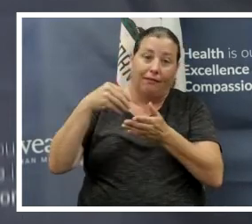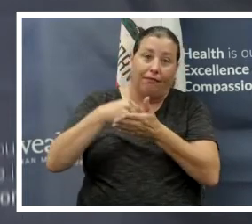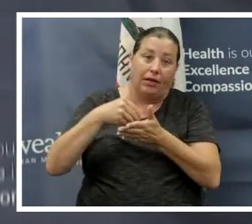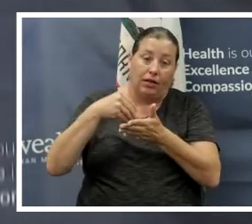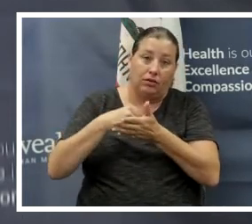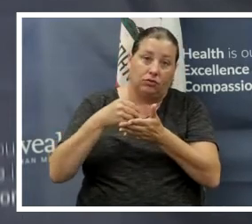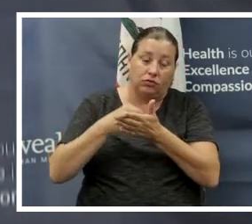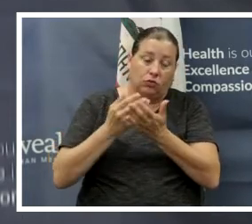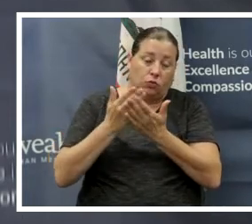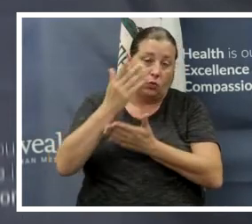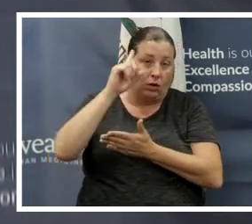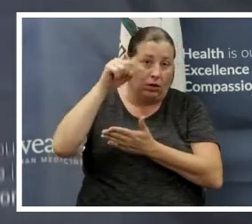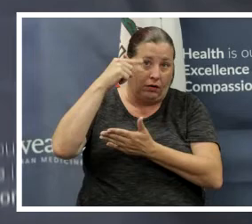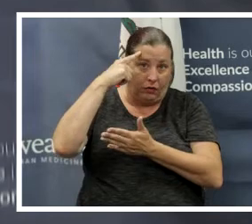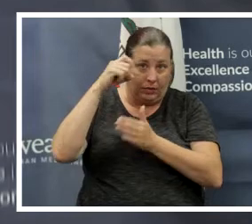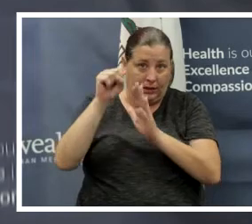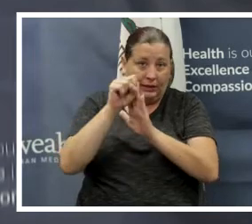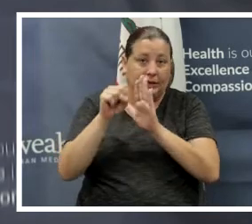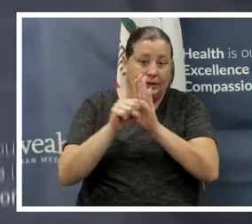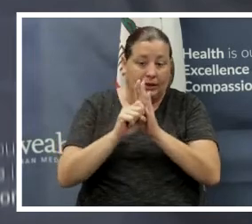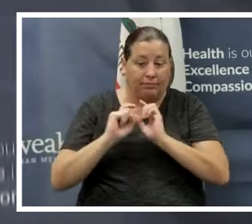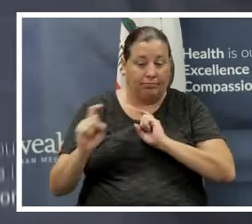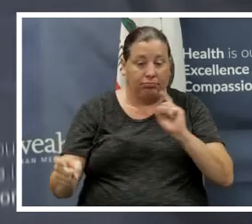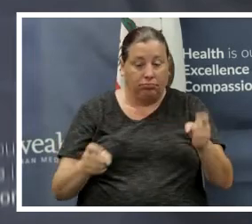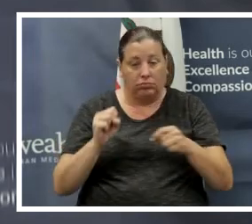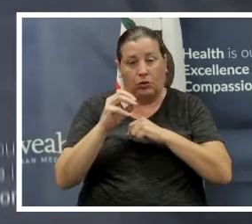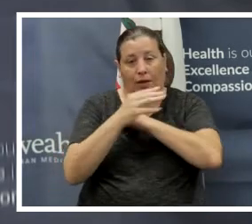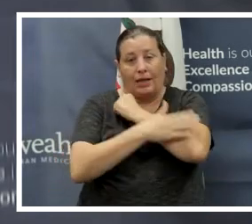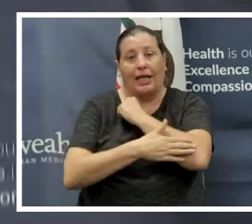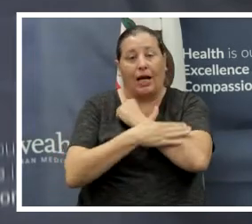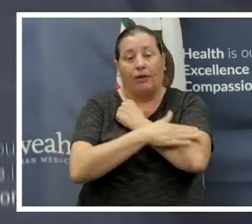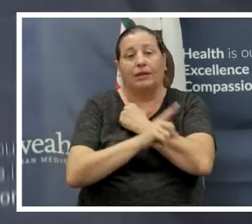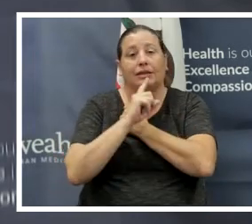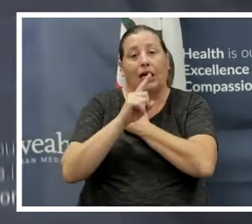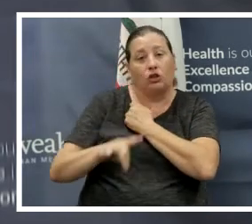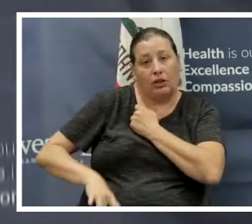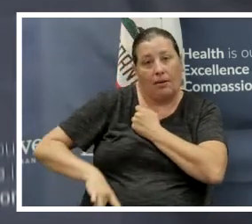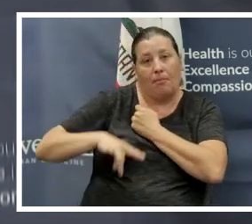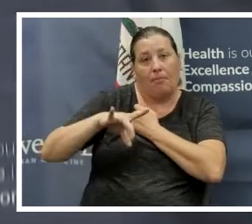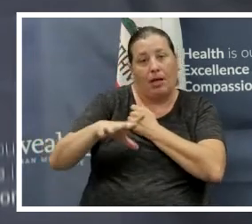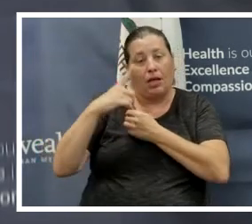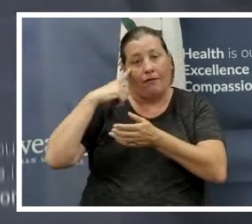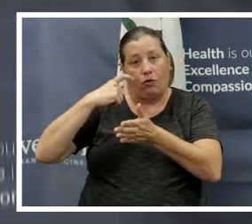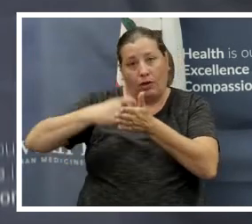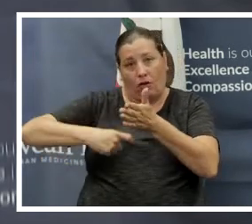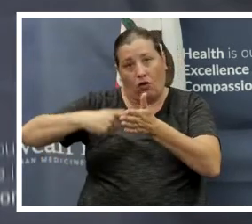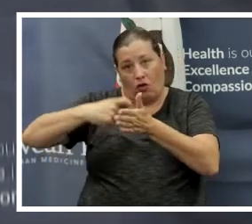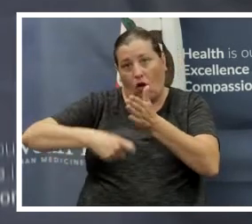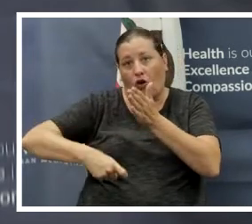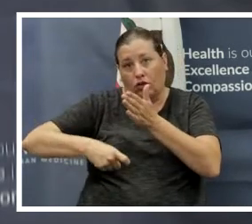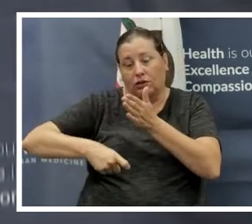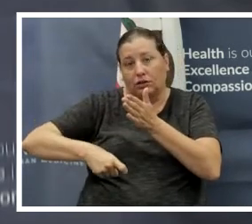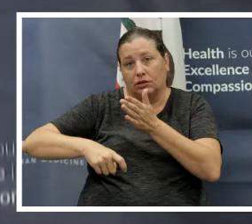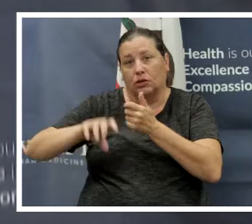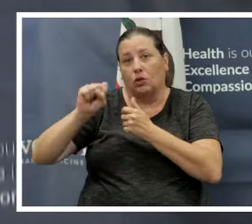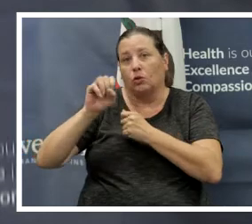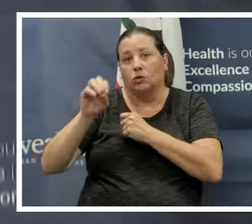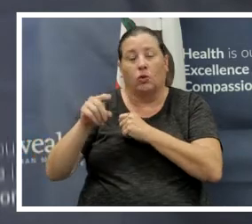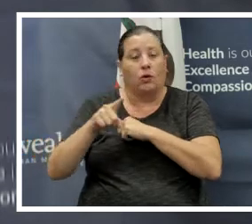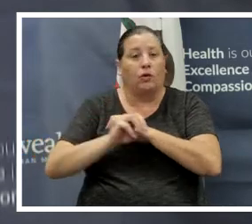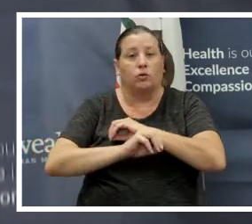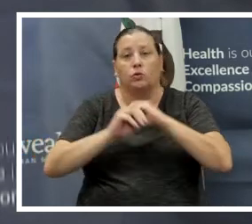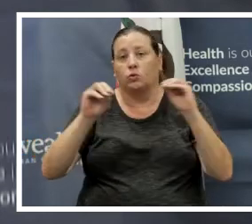the county is actually paying the cost of those Quidel analyzers and the reagents, the test kits. So there is